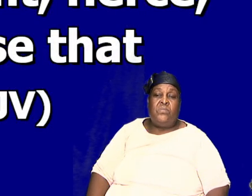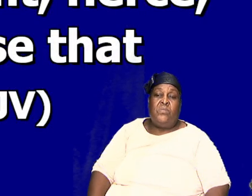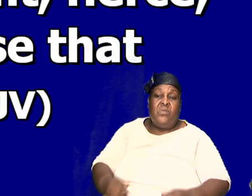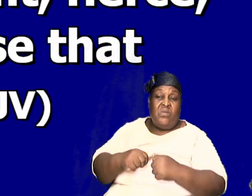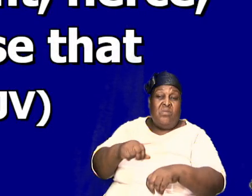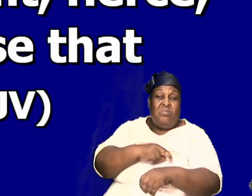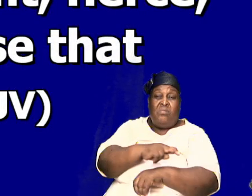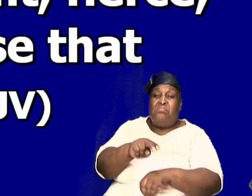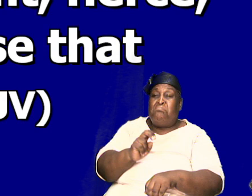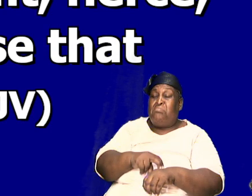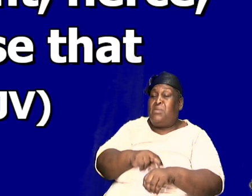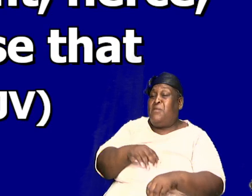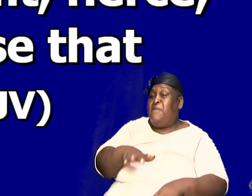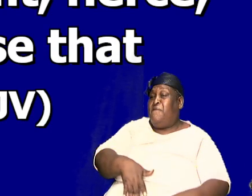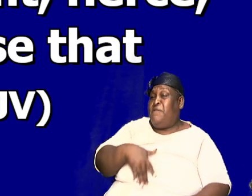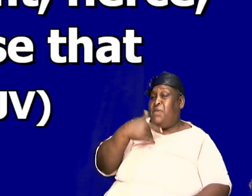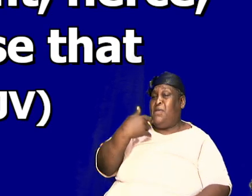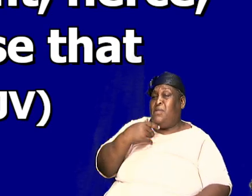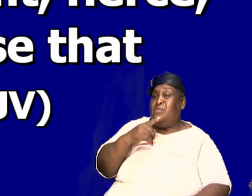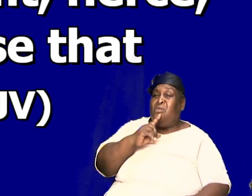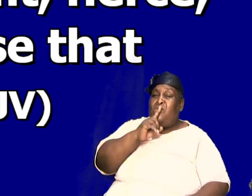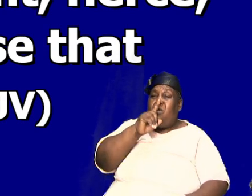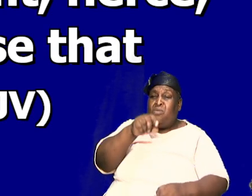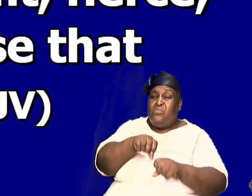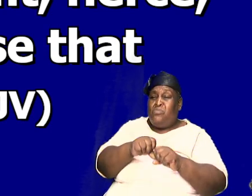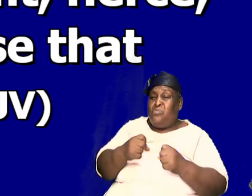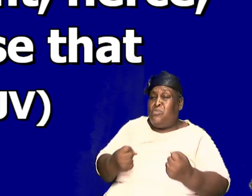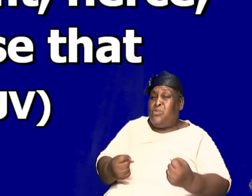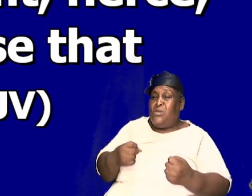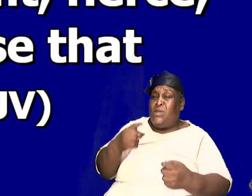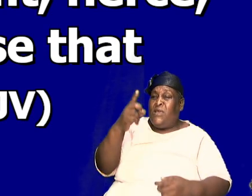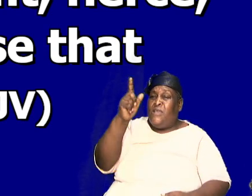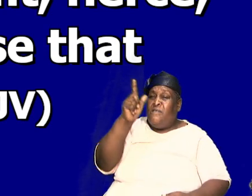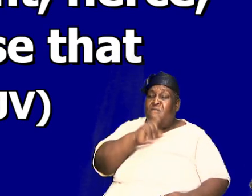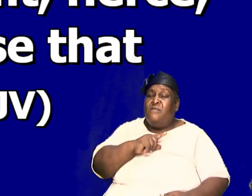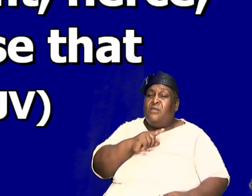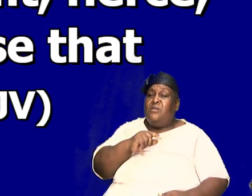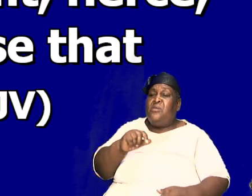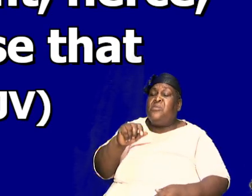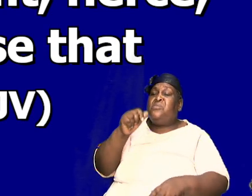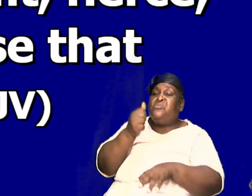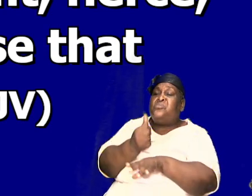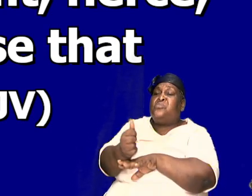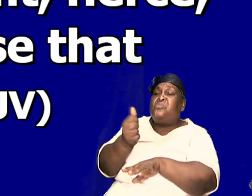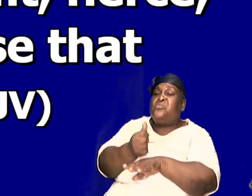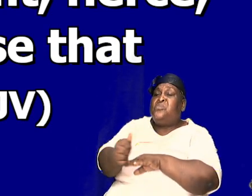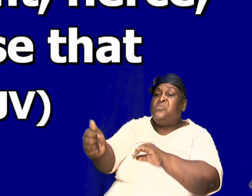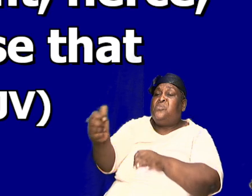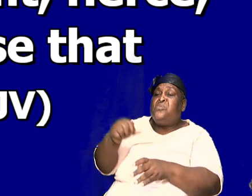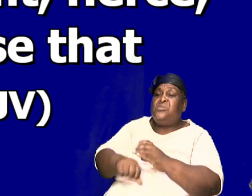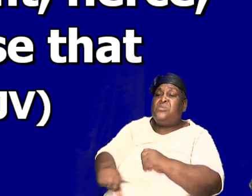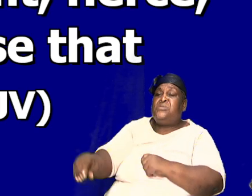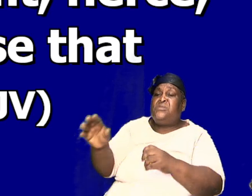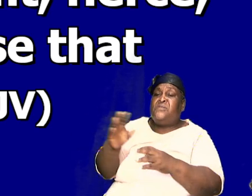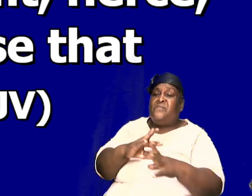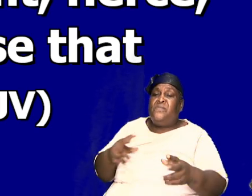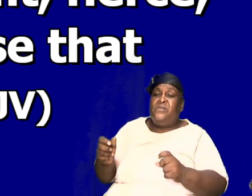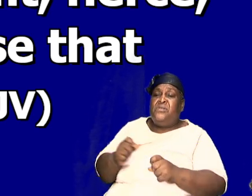Without natural affection, food breakers, false accusers, incontinent,